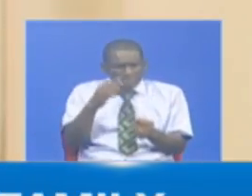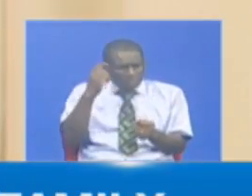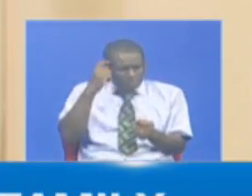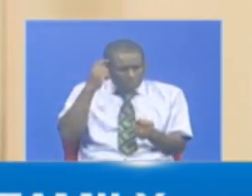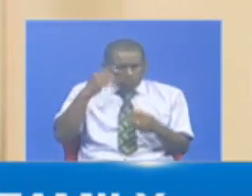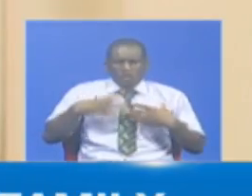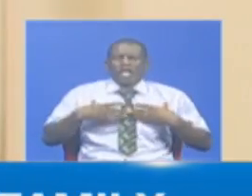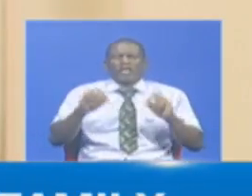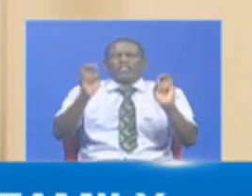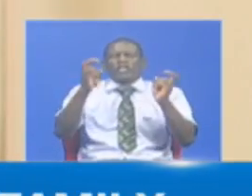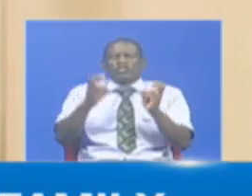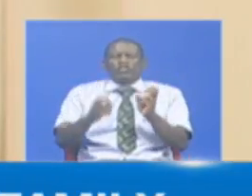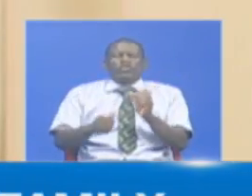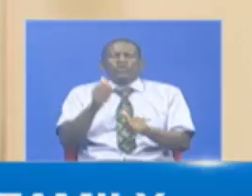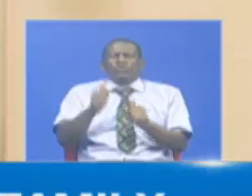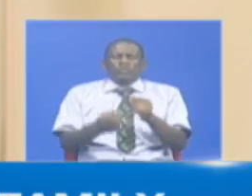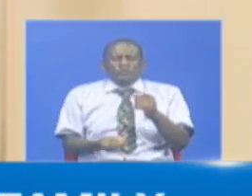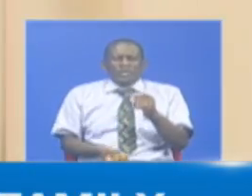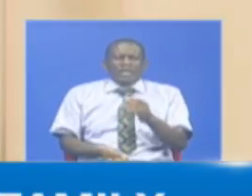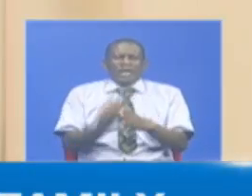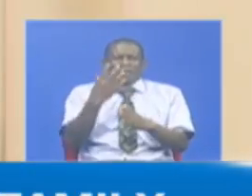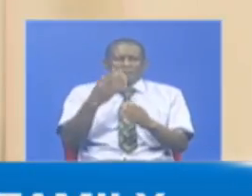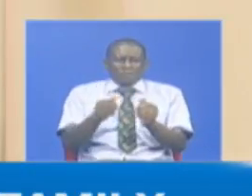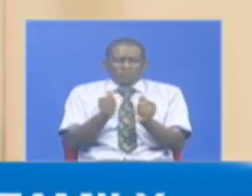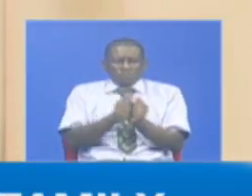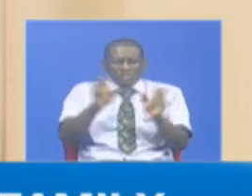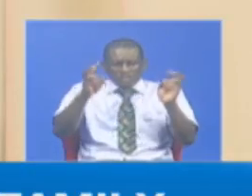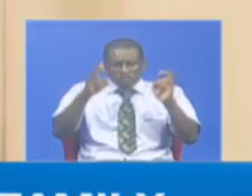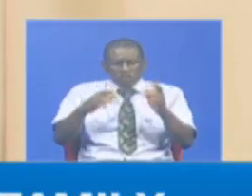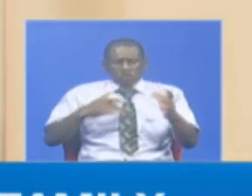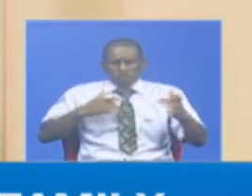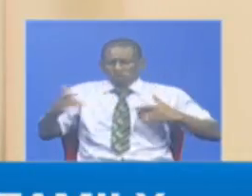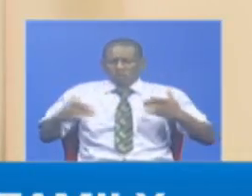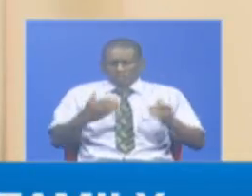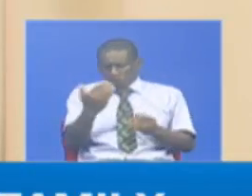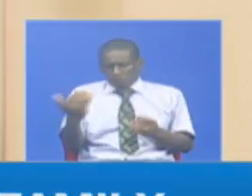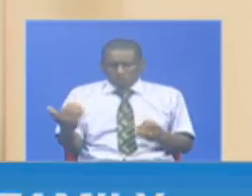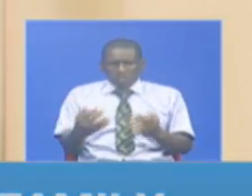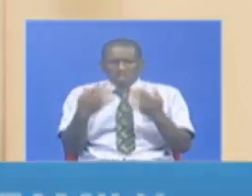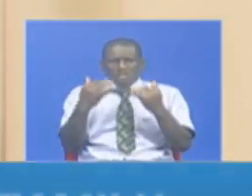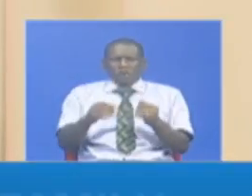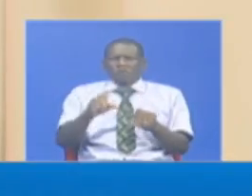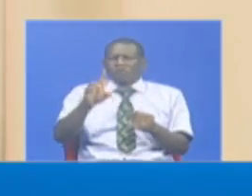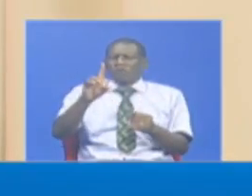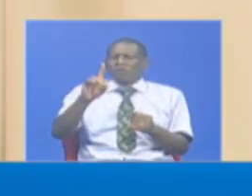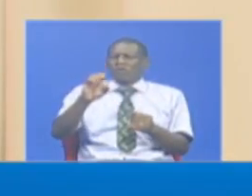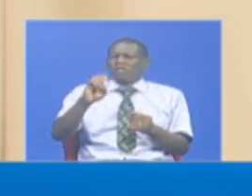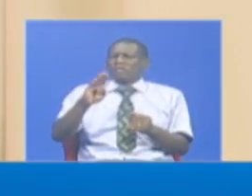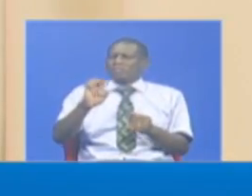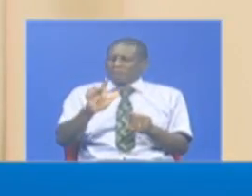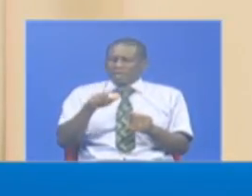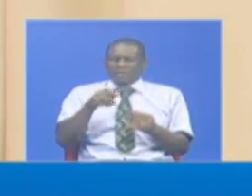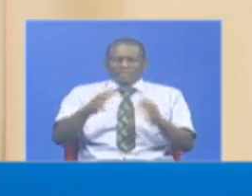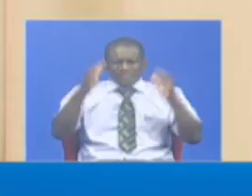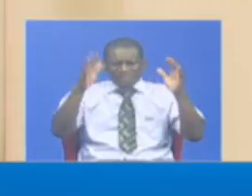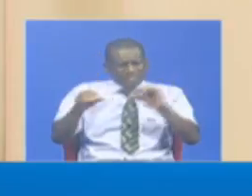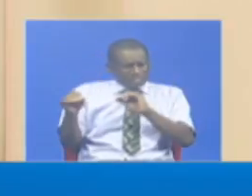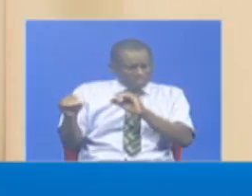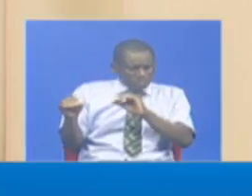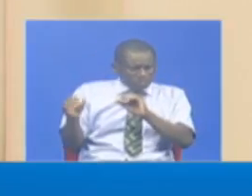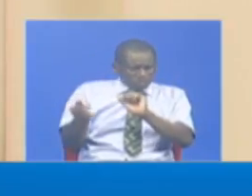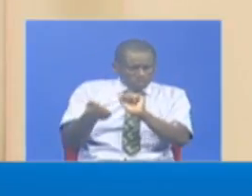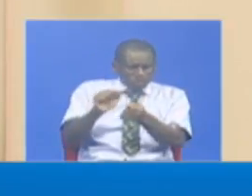issues that would come around with issues concerning children. So, Debal, it's a great shift. It's not